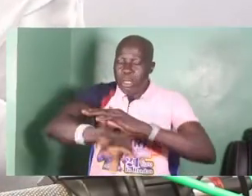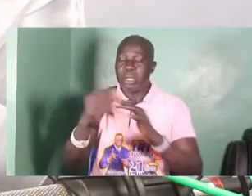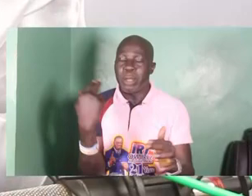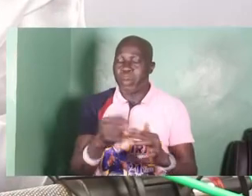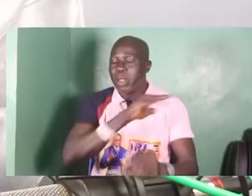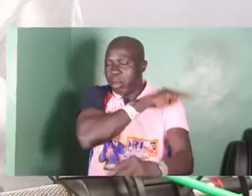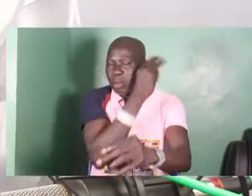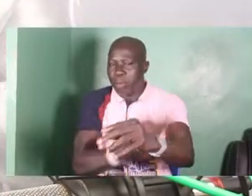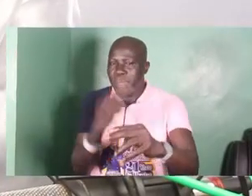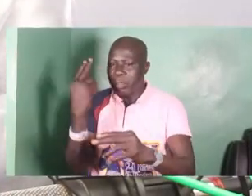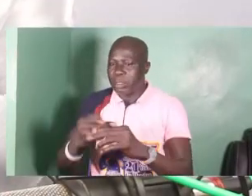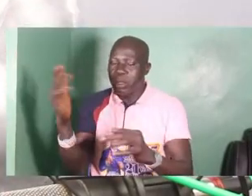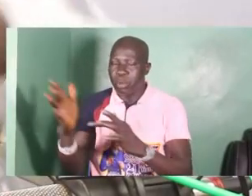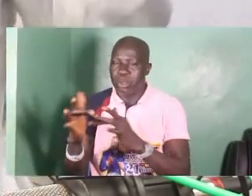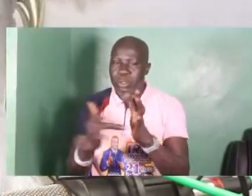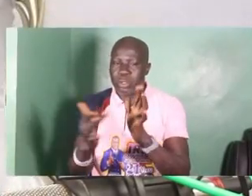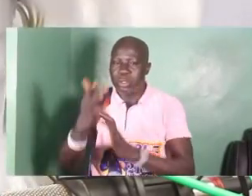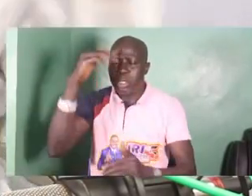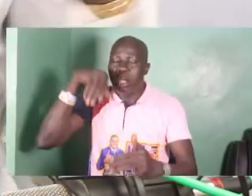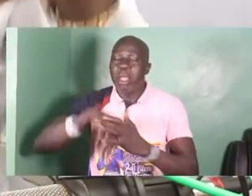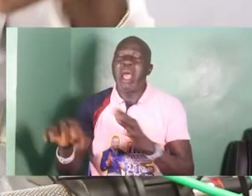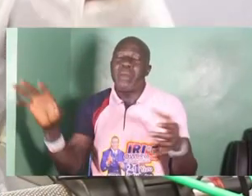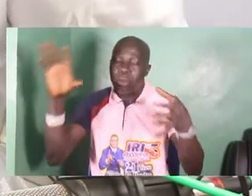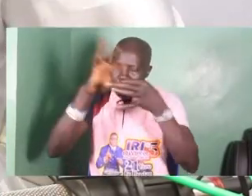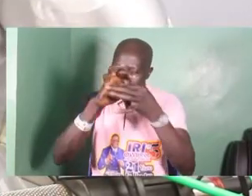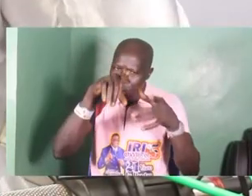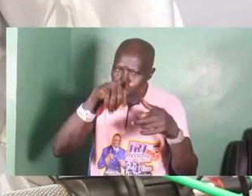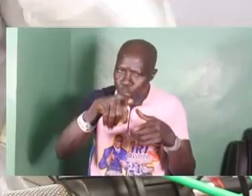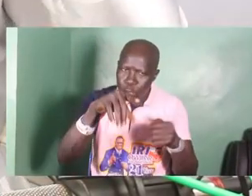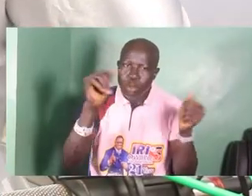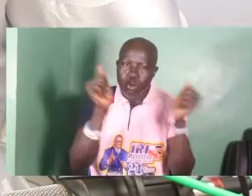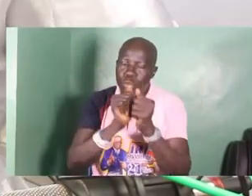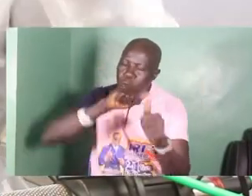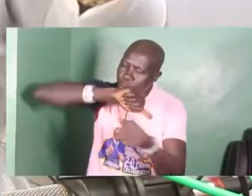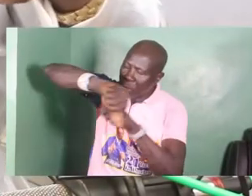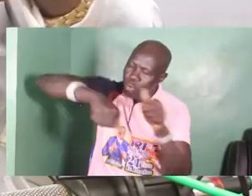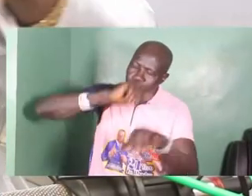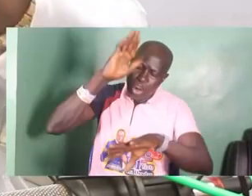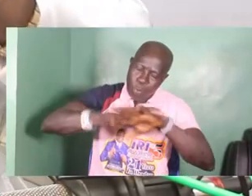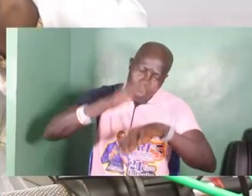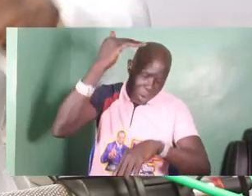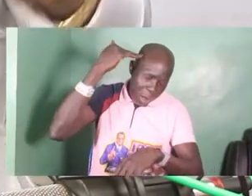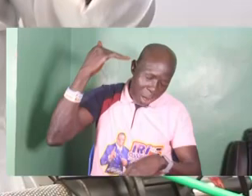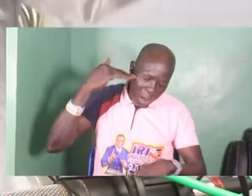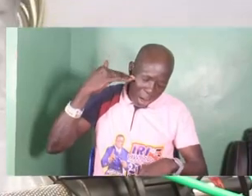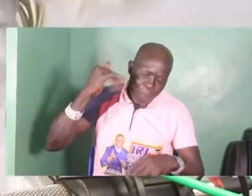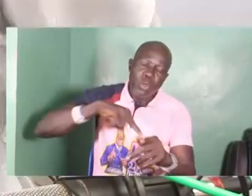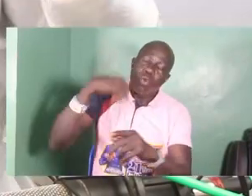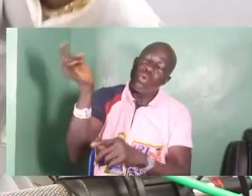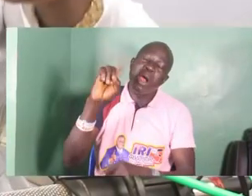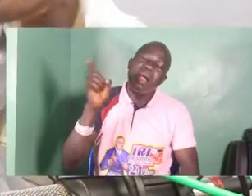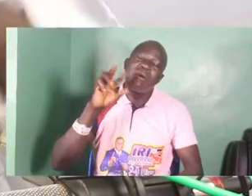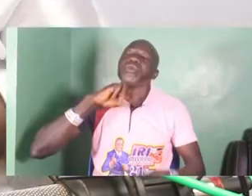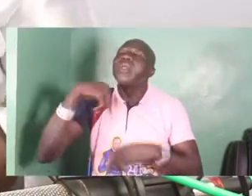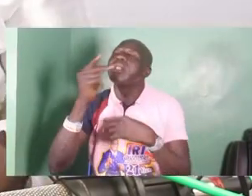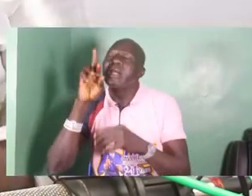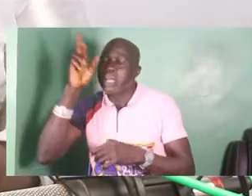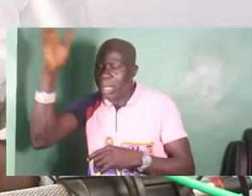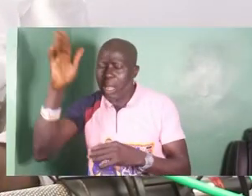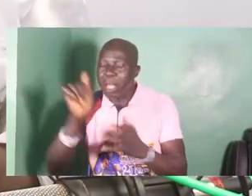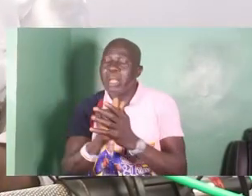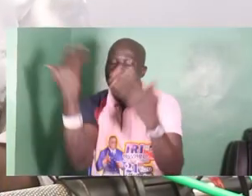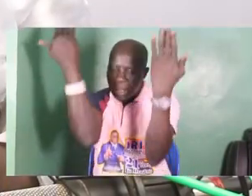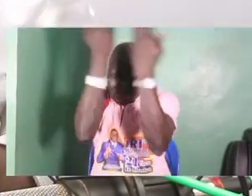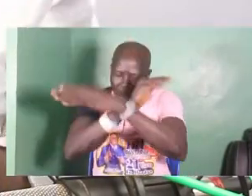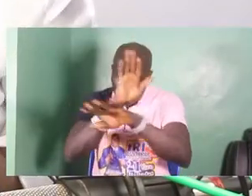In the mighty connect I connect with you. With the oil upon my head. Whenever you get